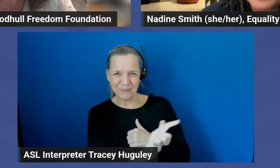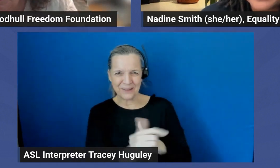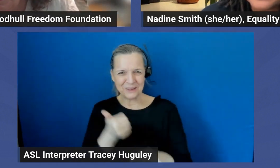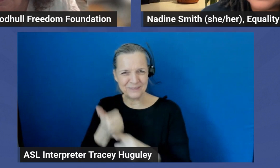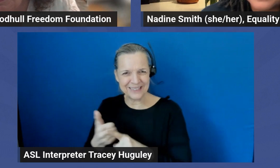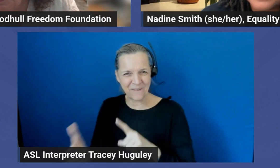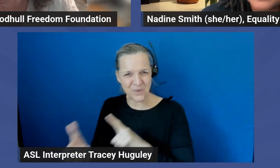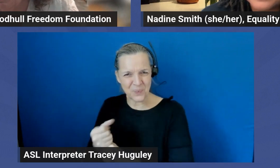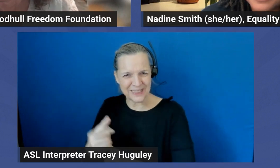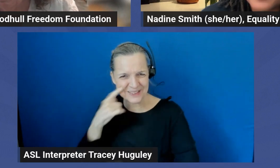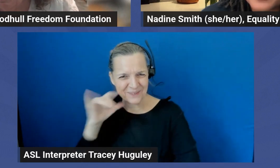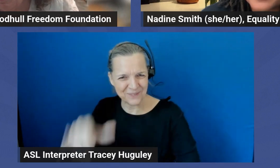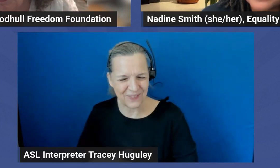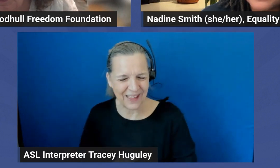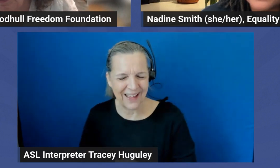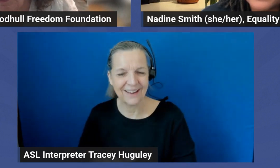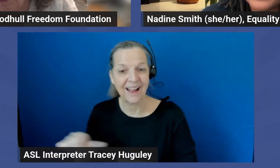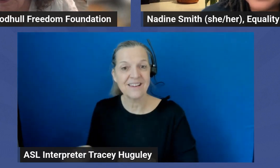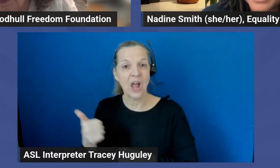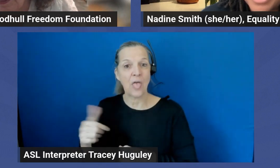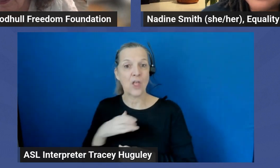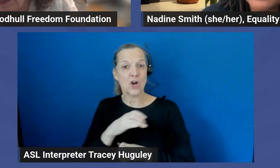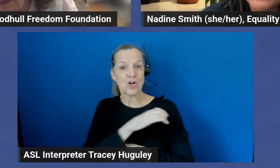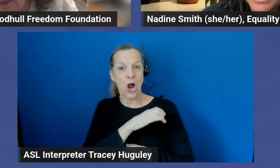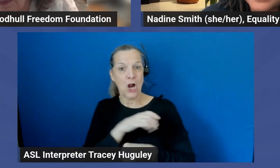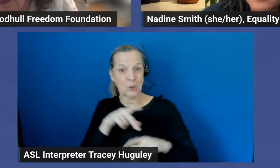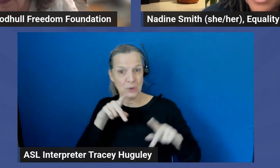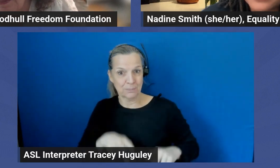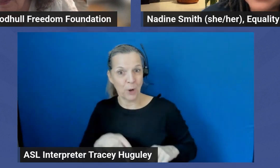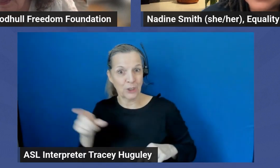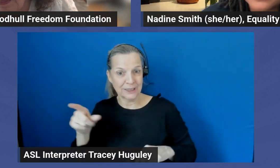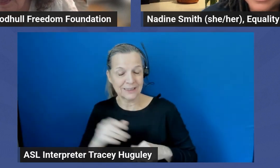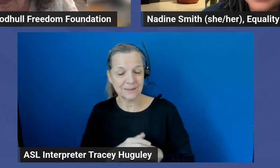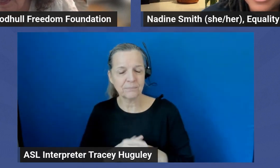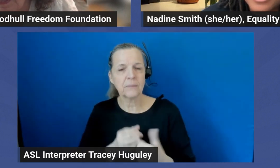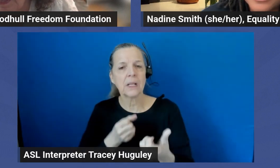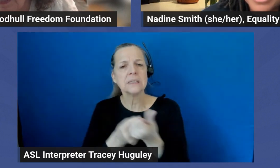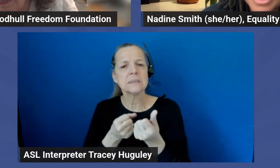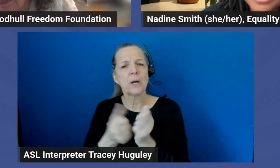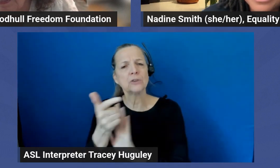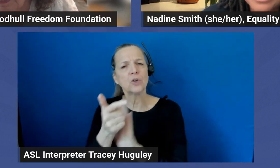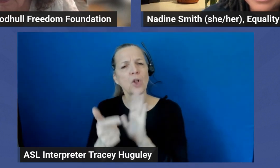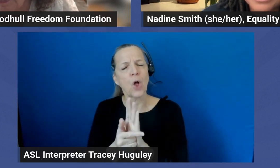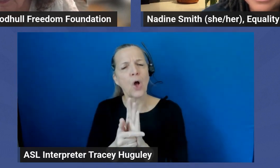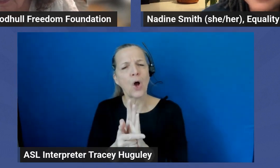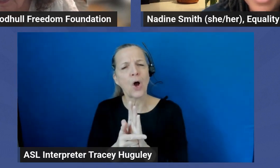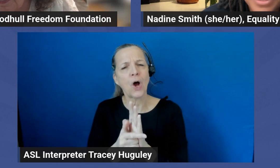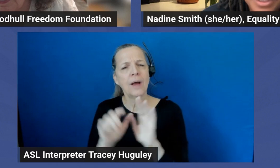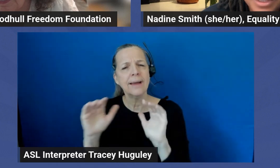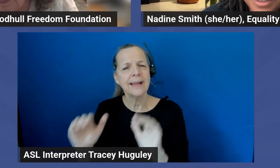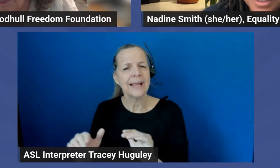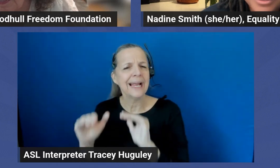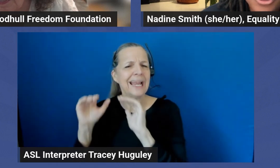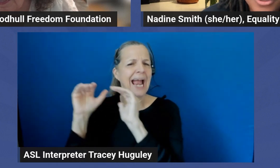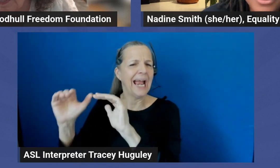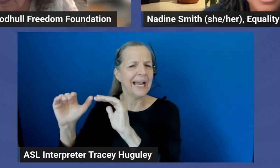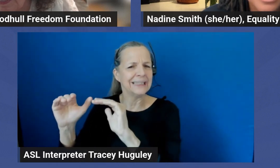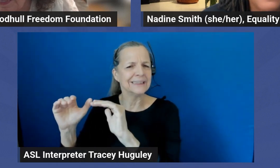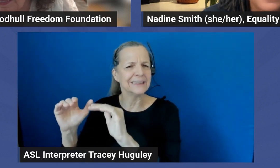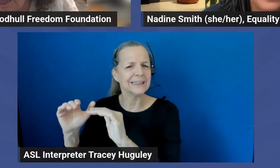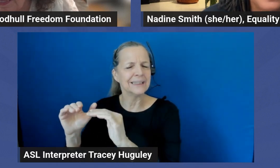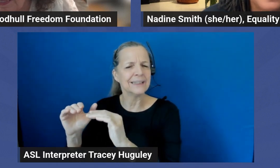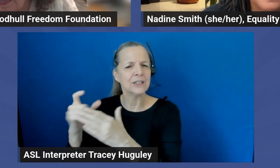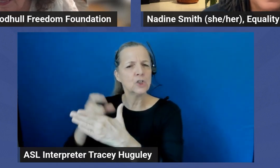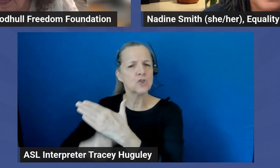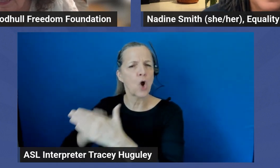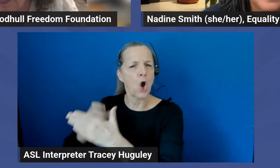another Republican congressman who had sponsored a law enhancing the charges